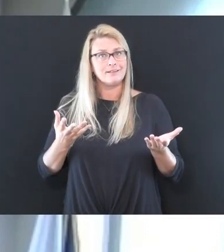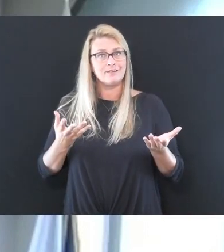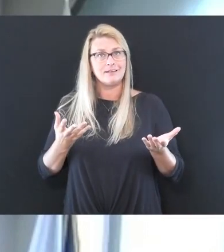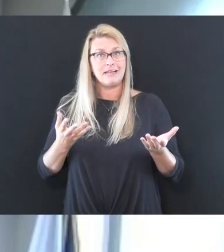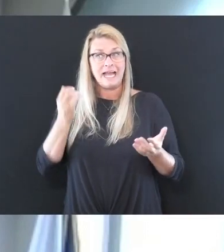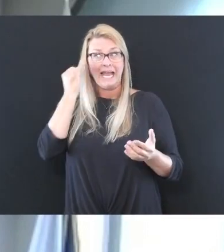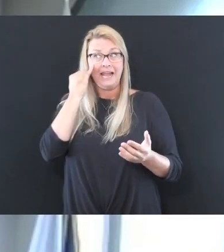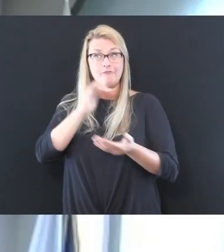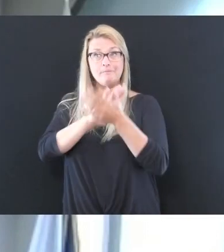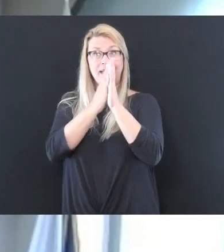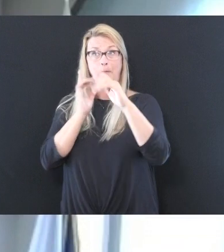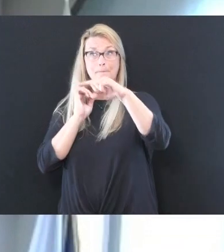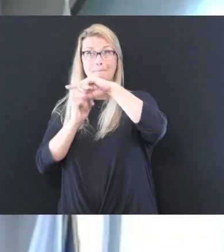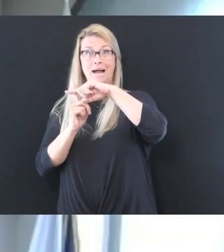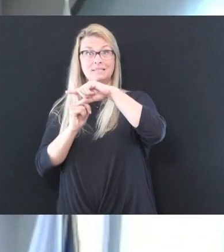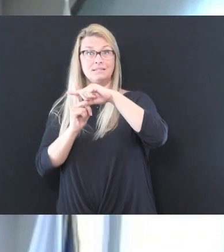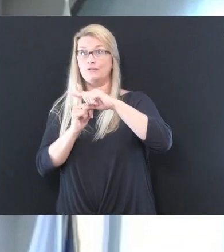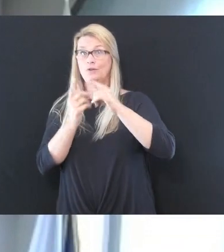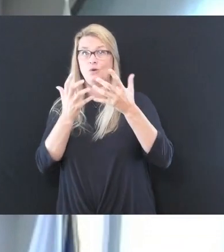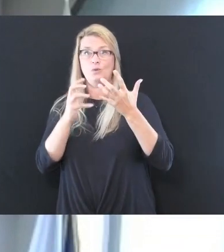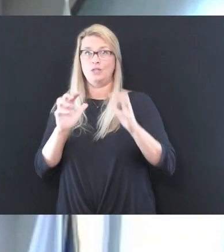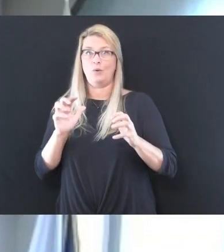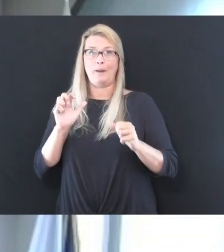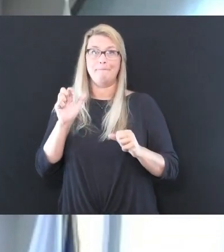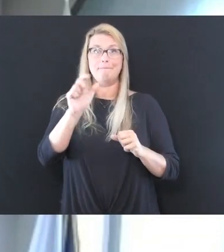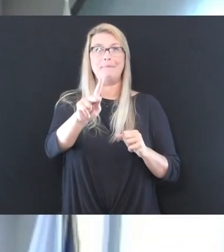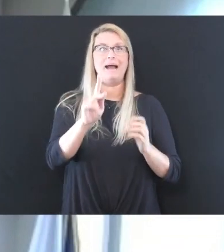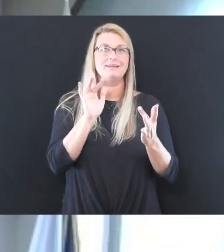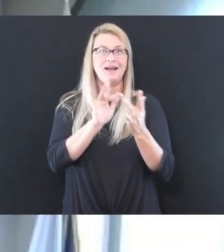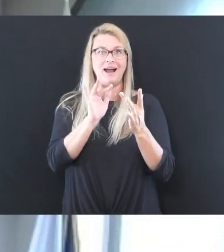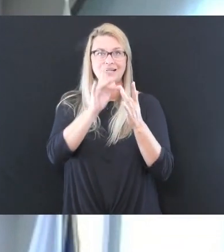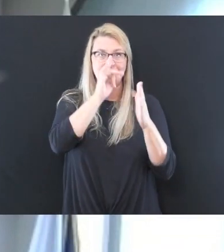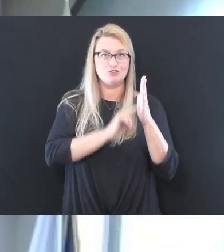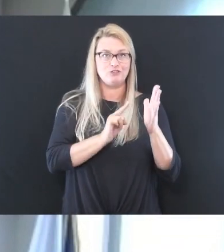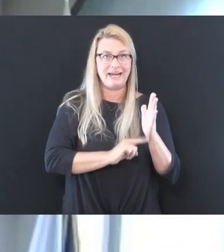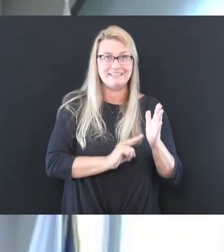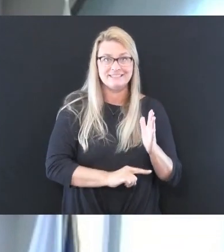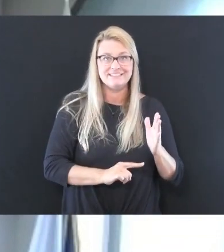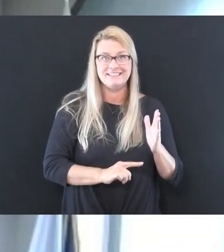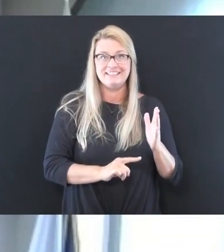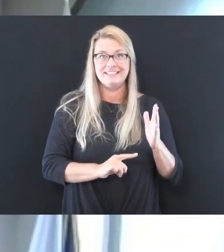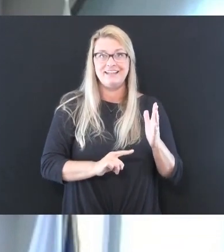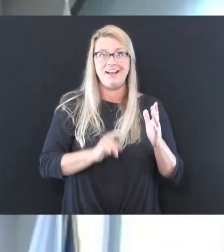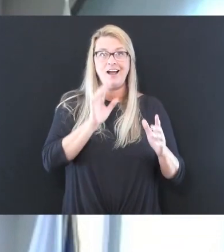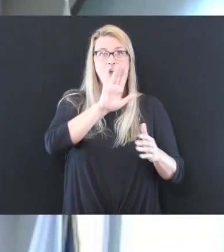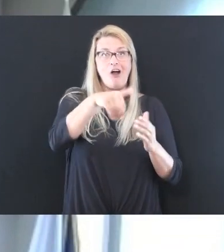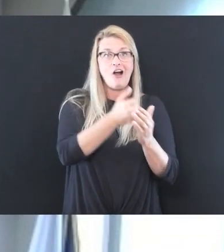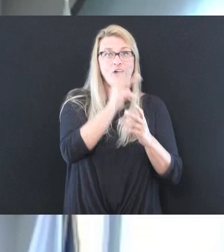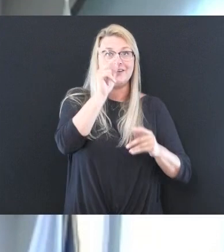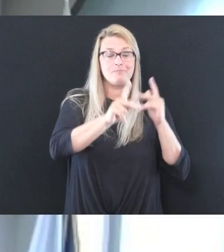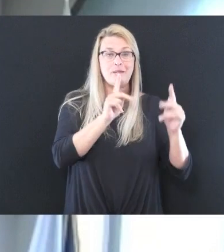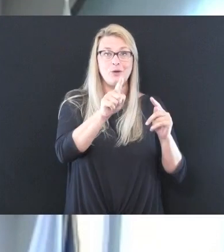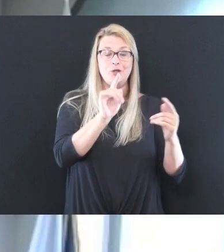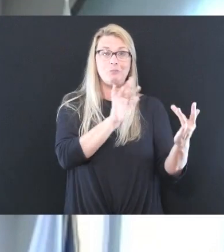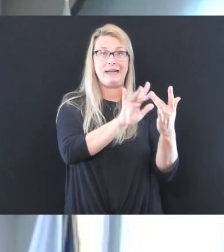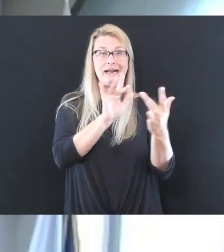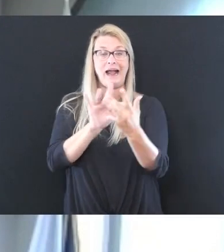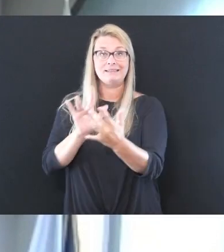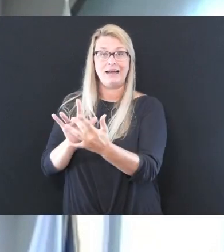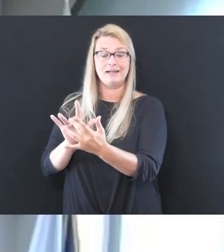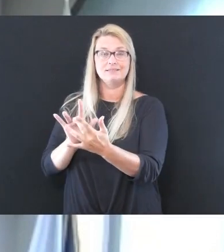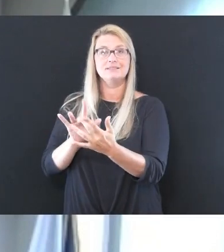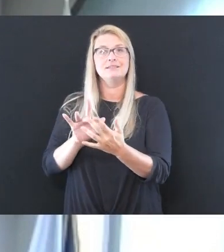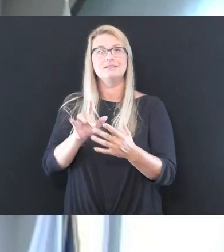come out positive, we don't want to have to go back and have to contact trace anyone that you might have been around. But if you do need to go out for